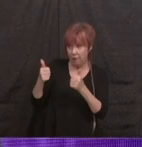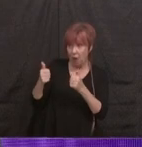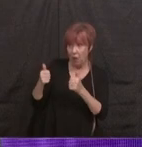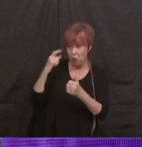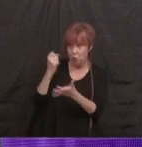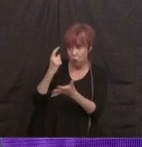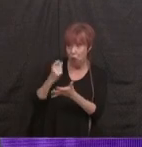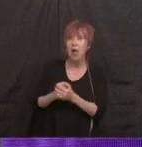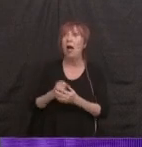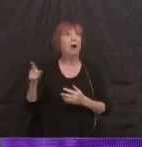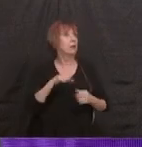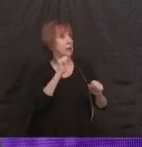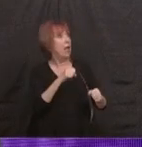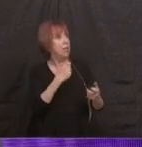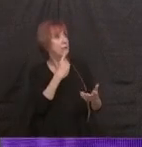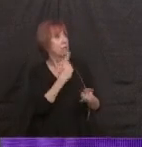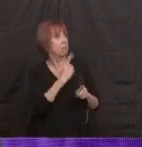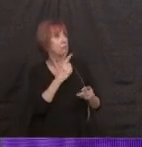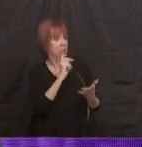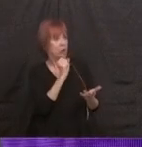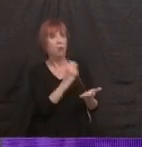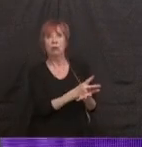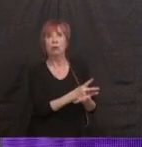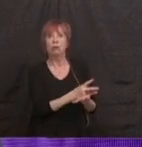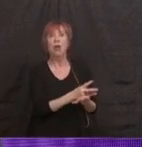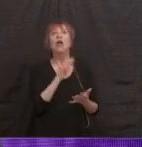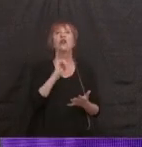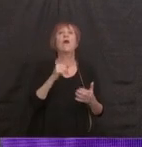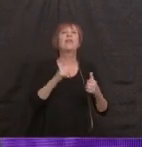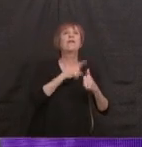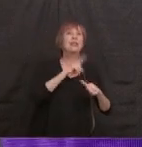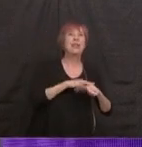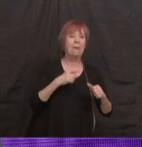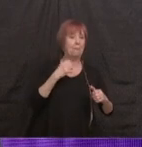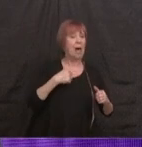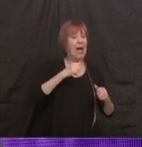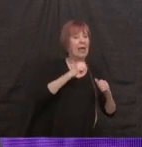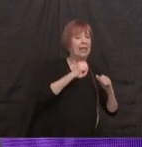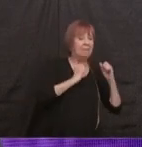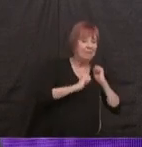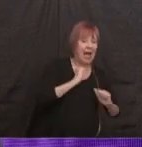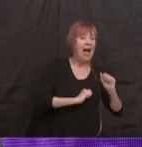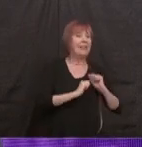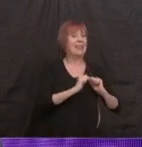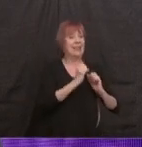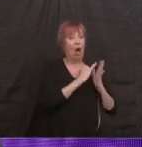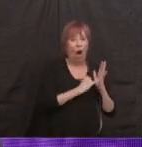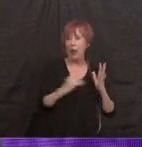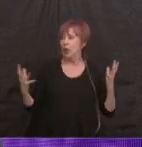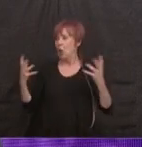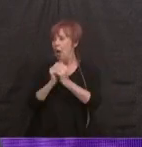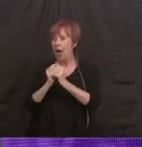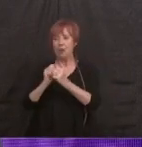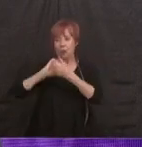yeah, they really got it right. So that was the first time that I combined my love of activism with an artistic project.